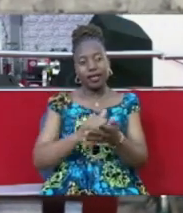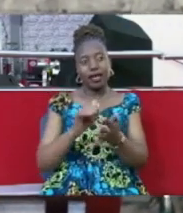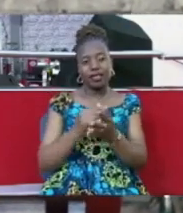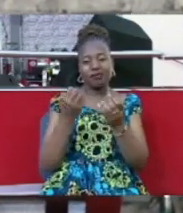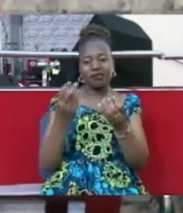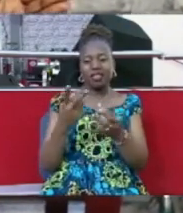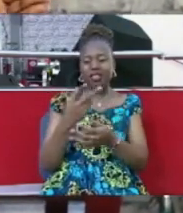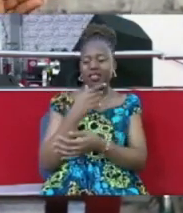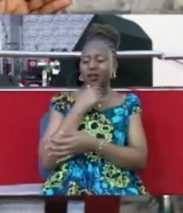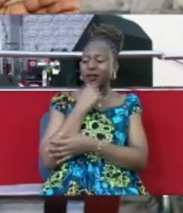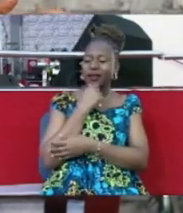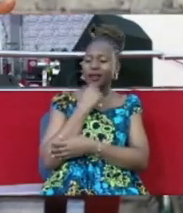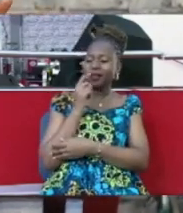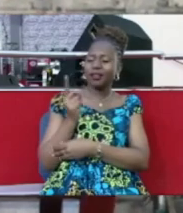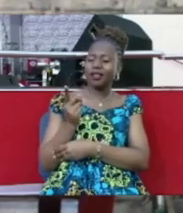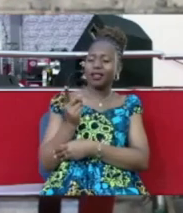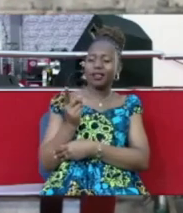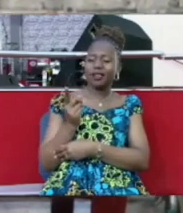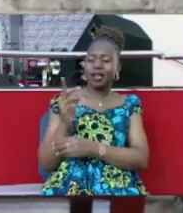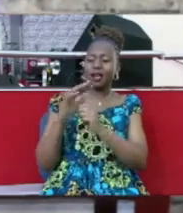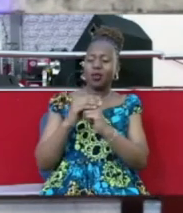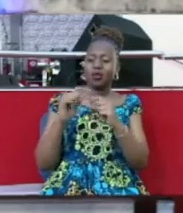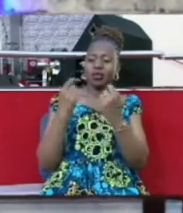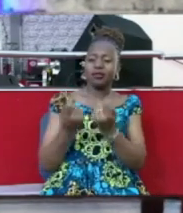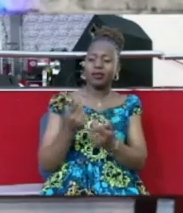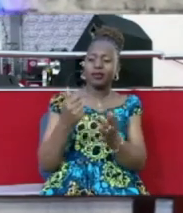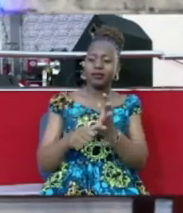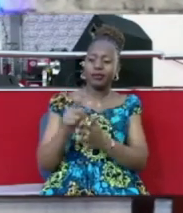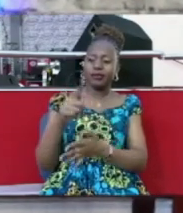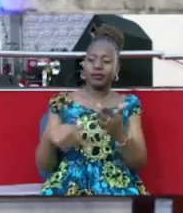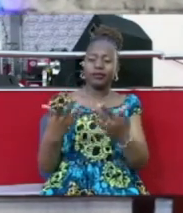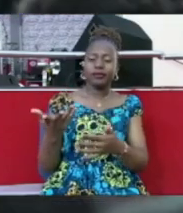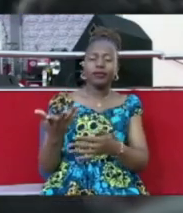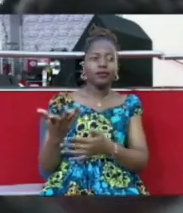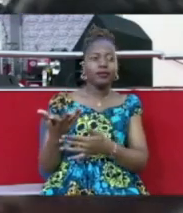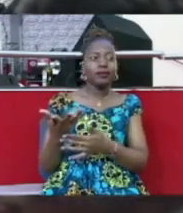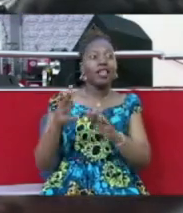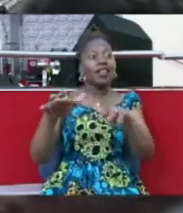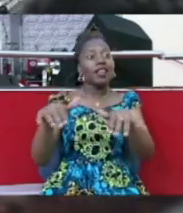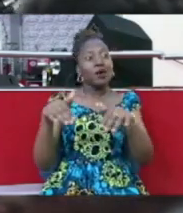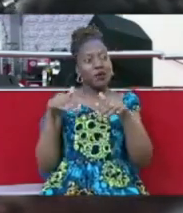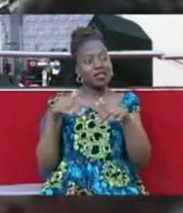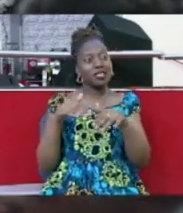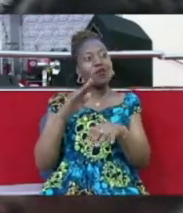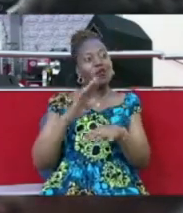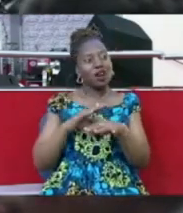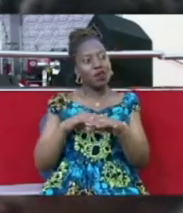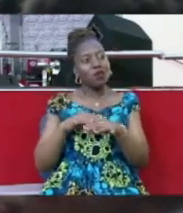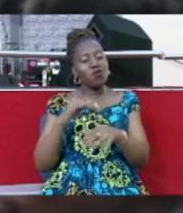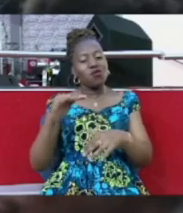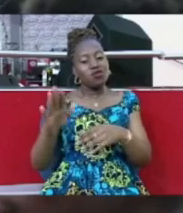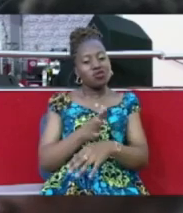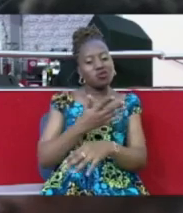old generation, akina bishop na mam, the rest of the people are looking like this. They are waiting for the one where they will be able to dance, swing